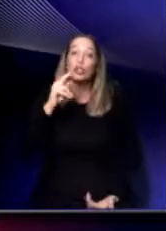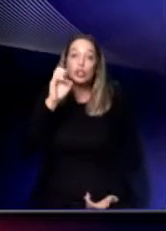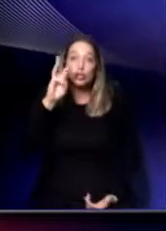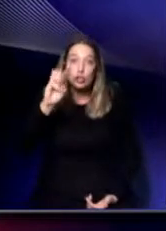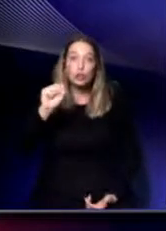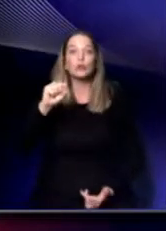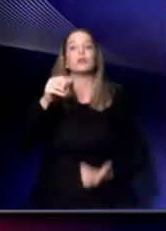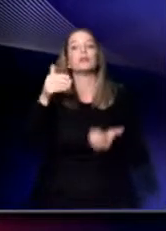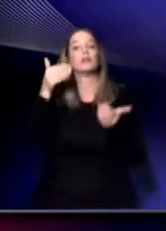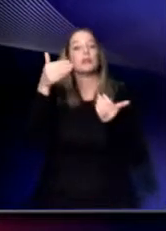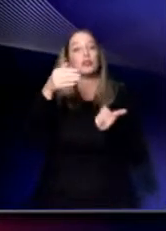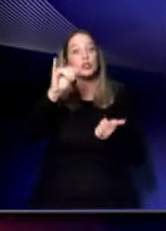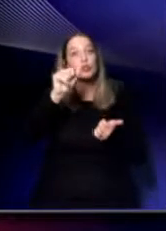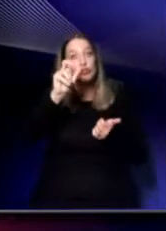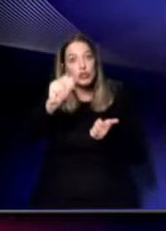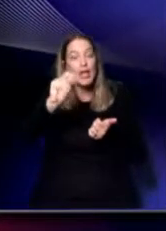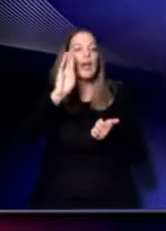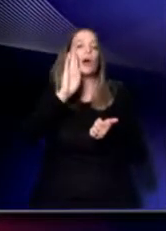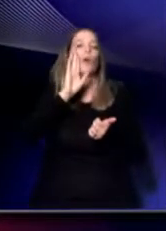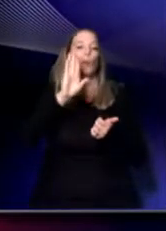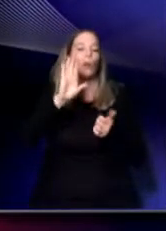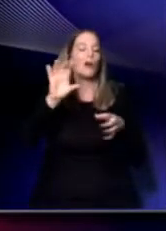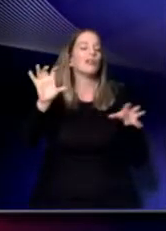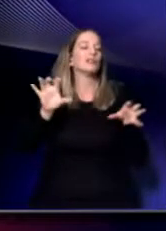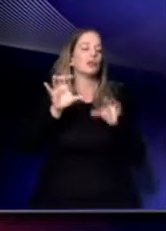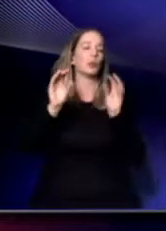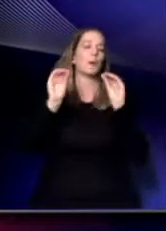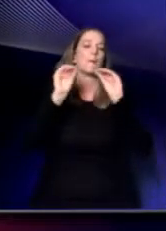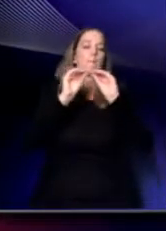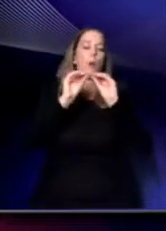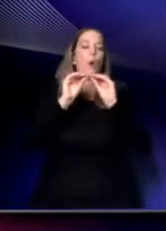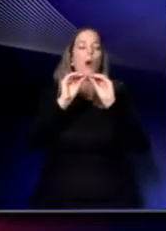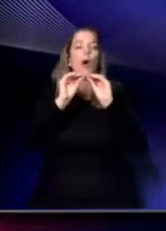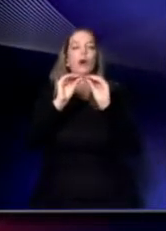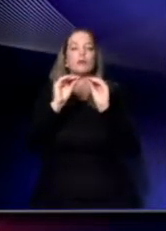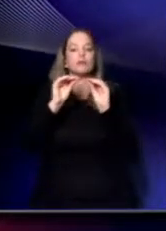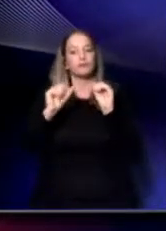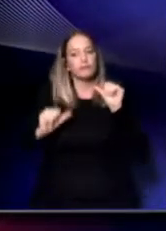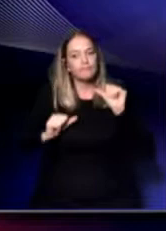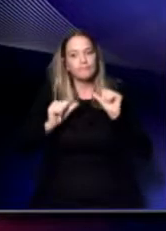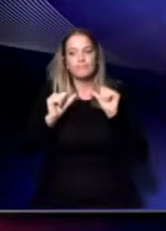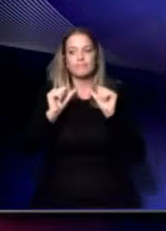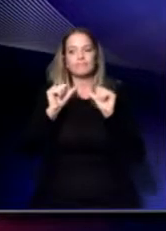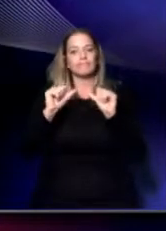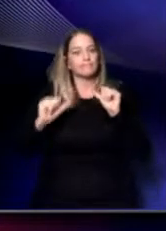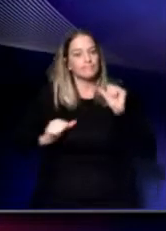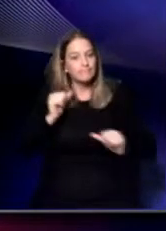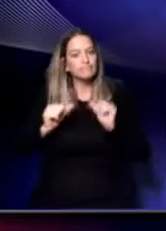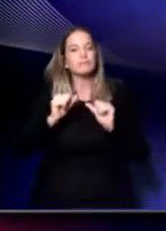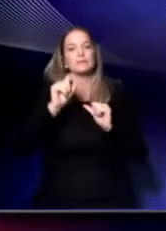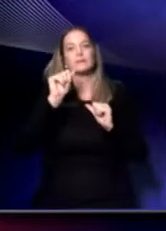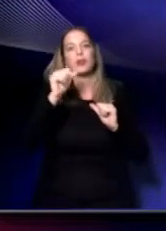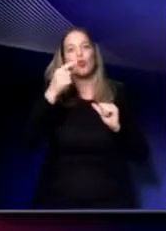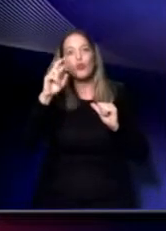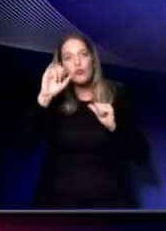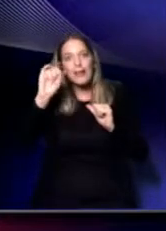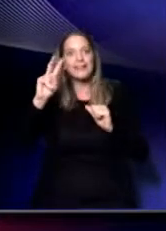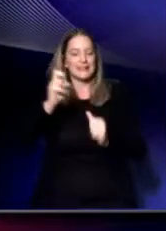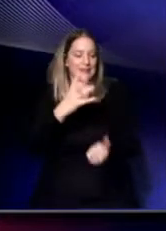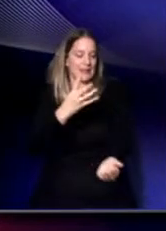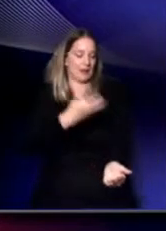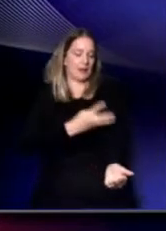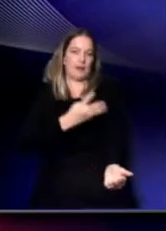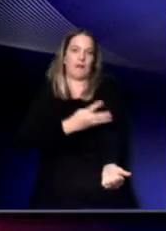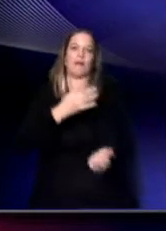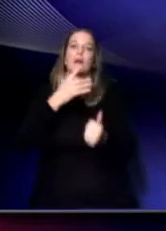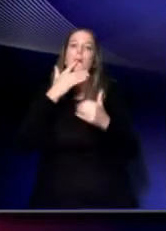through a very aggressive blood transfusion treatment series of 5